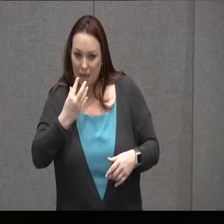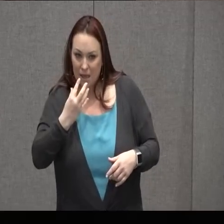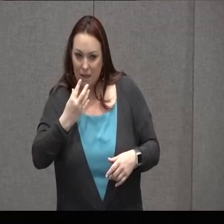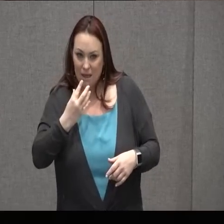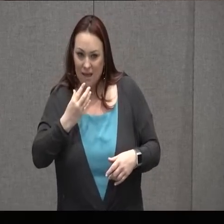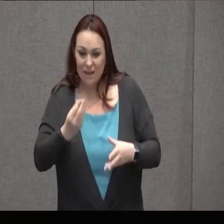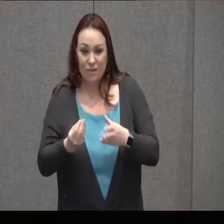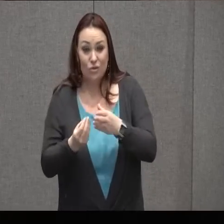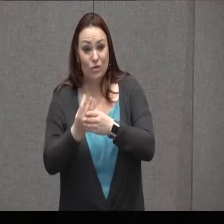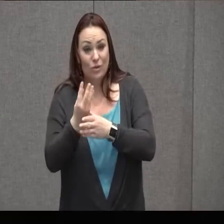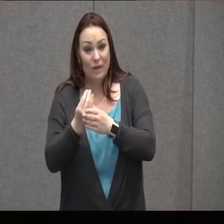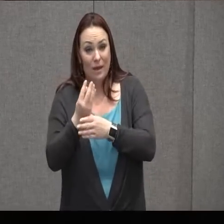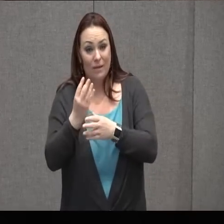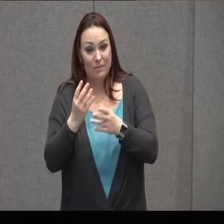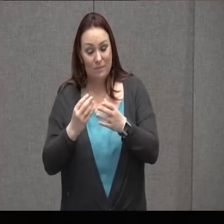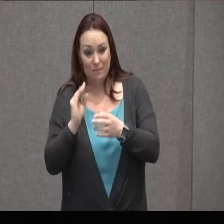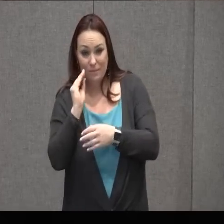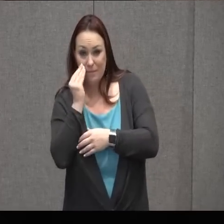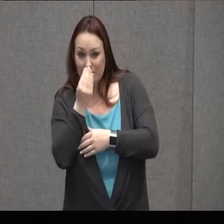words like,